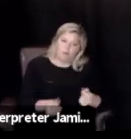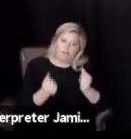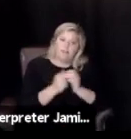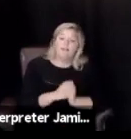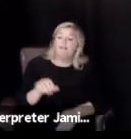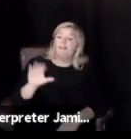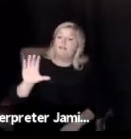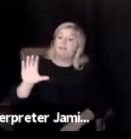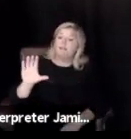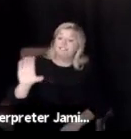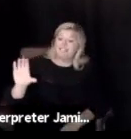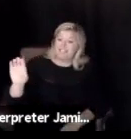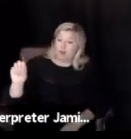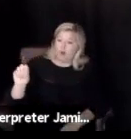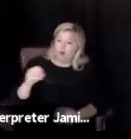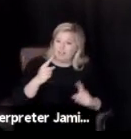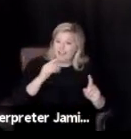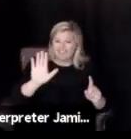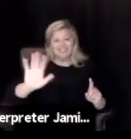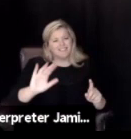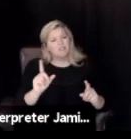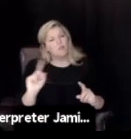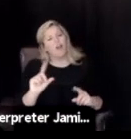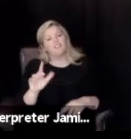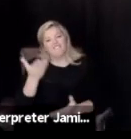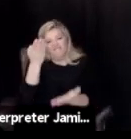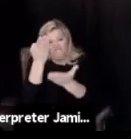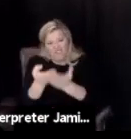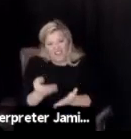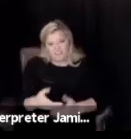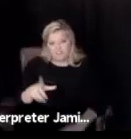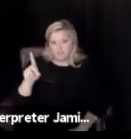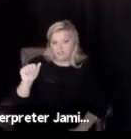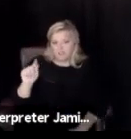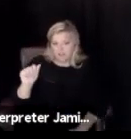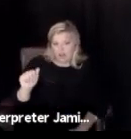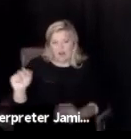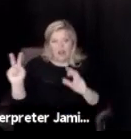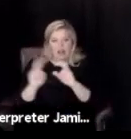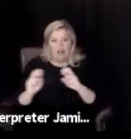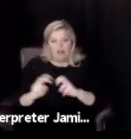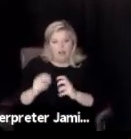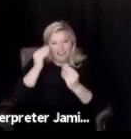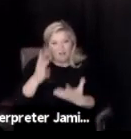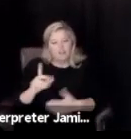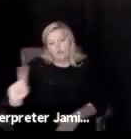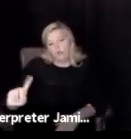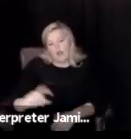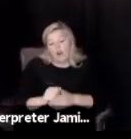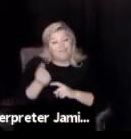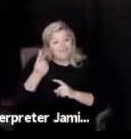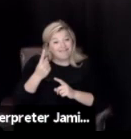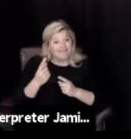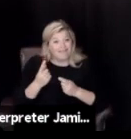okay, where's the facts? Where's the data and the analytics? There's nothing more powerful today, nothing